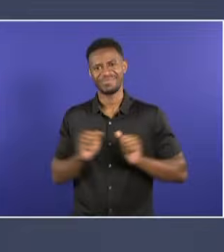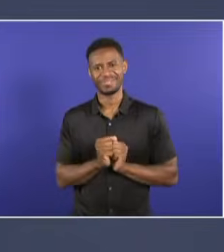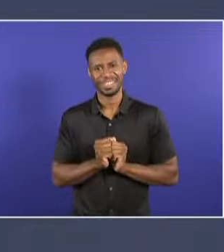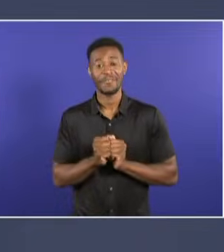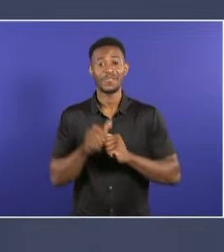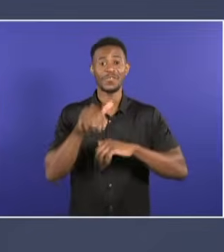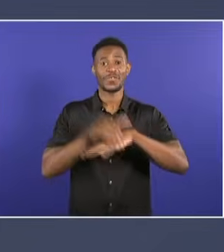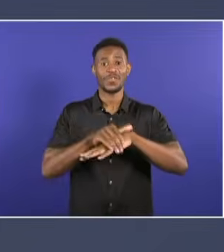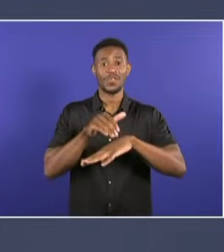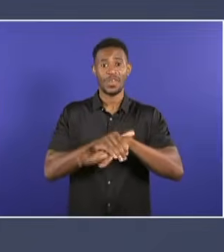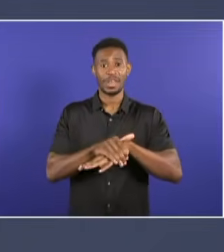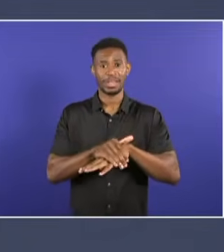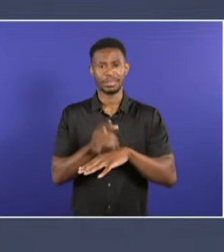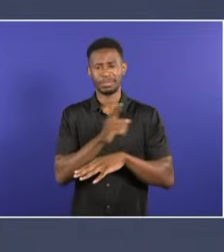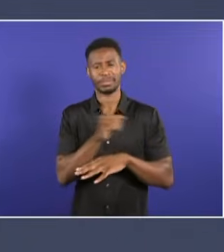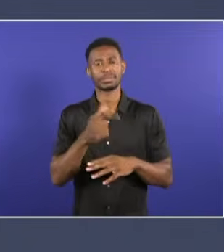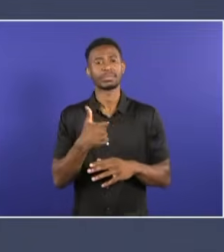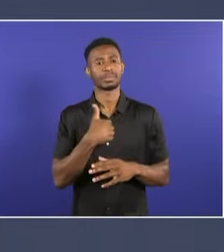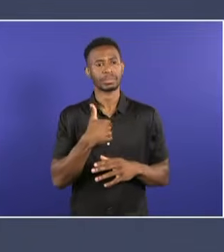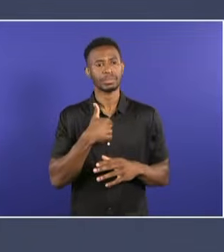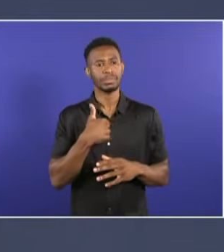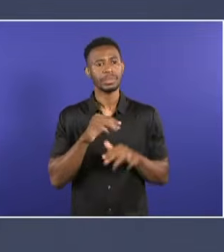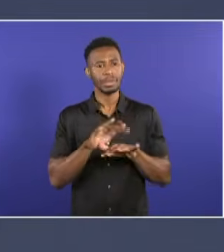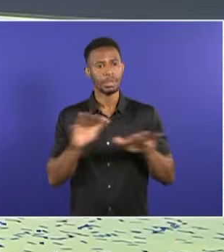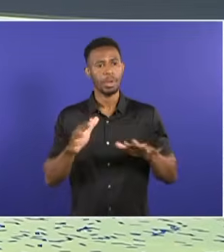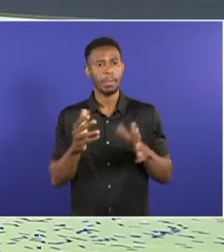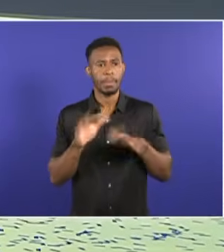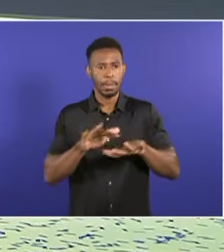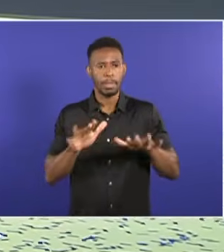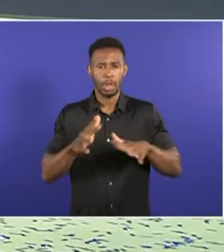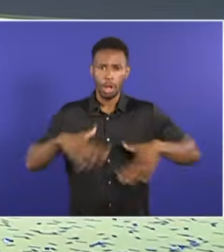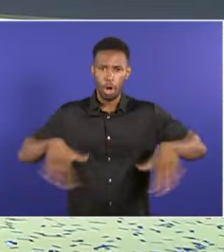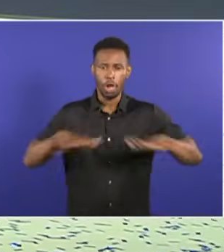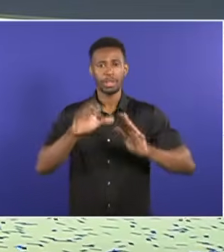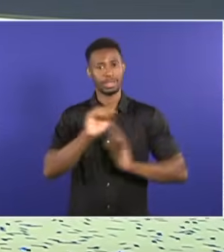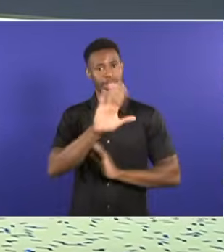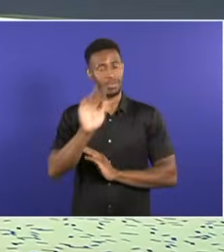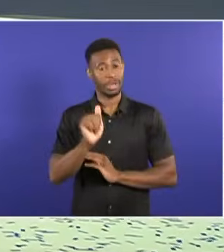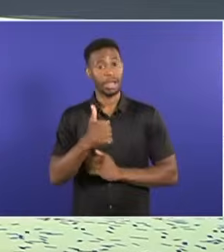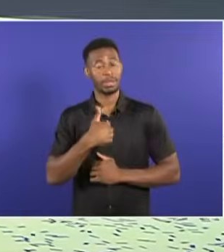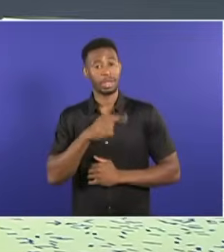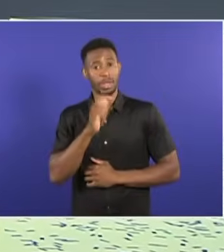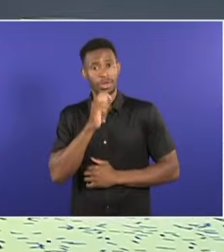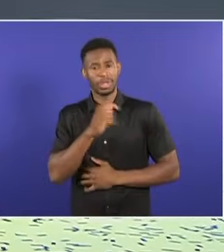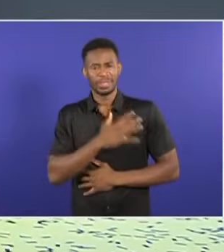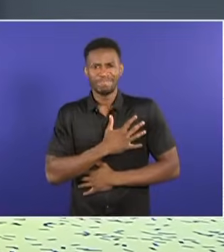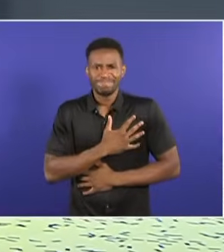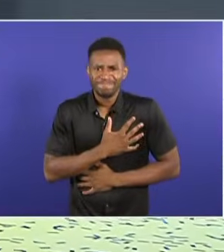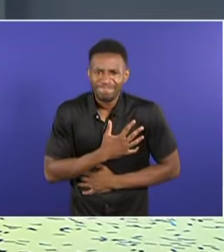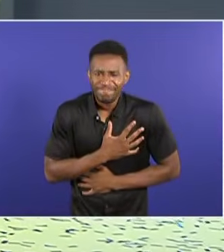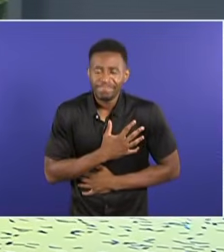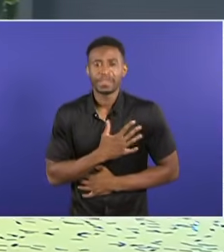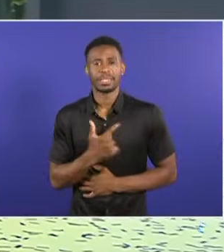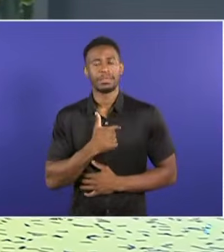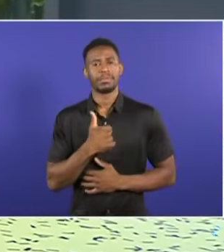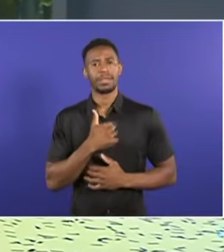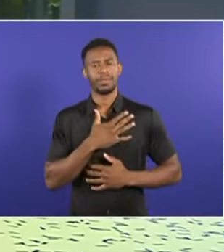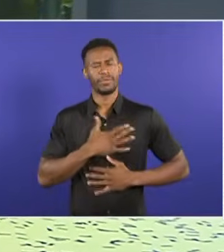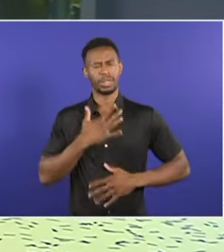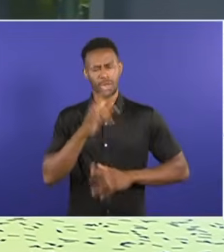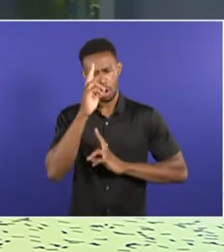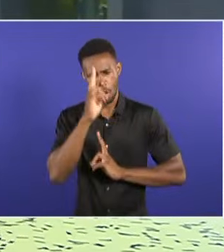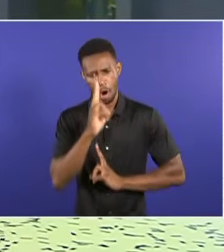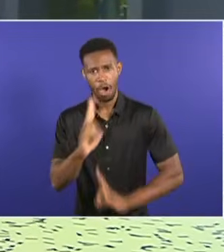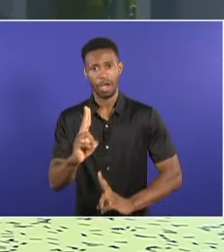Vriende, wonderlike mense van Suid-Afrika. I am deeply honored to be standing here